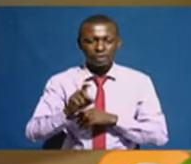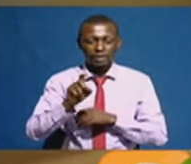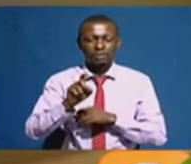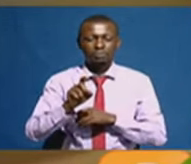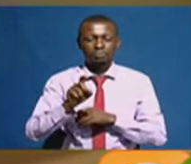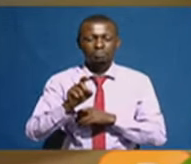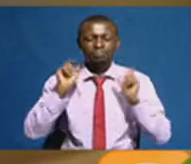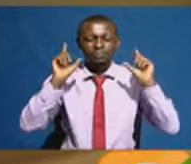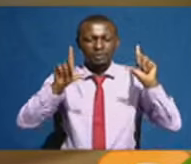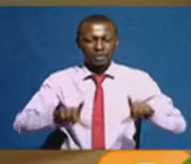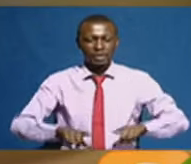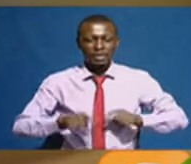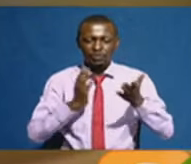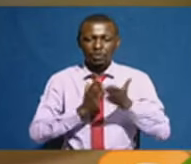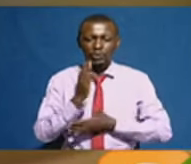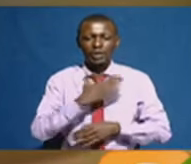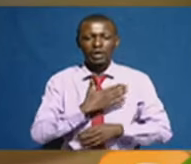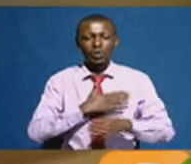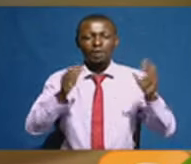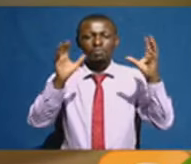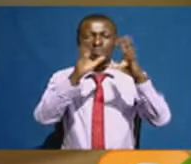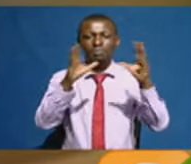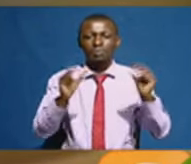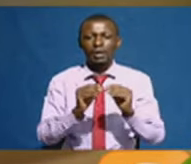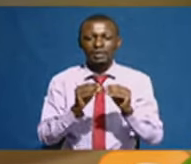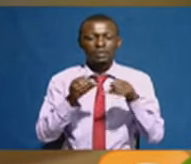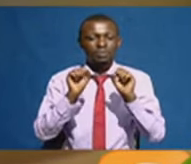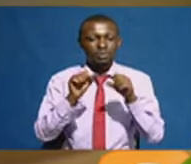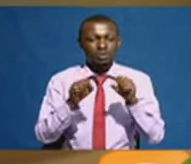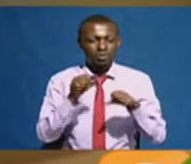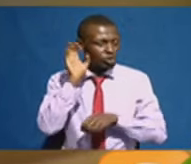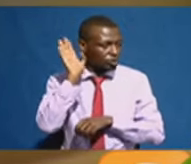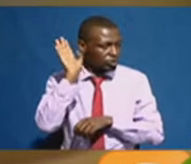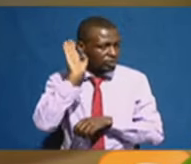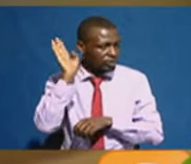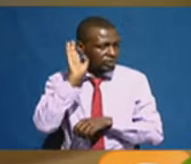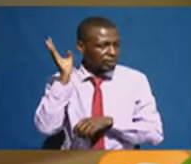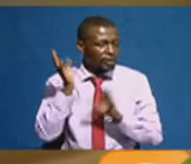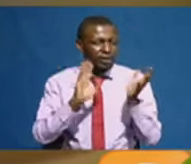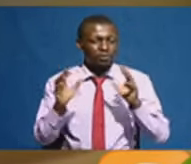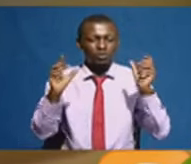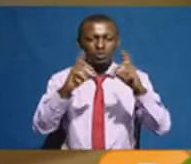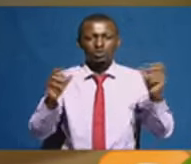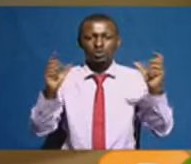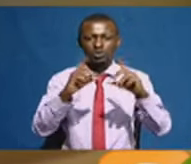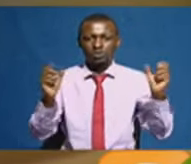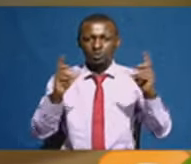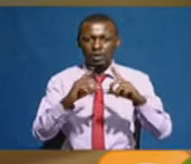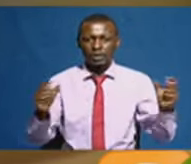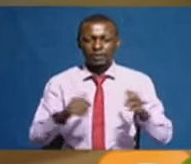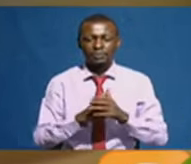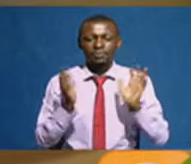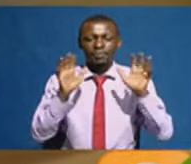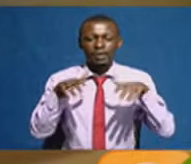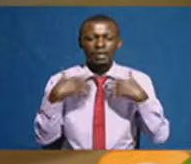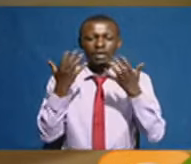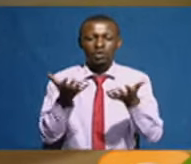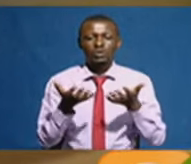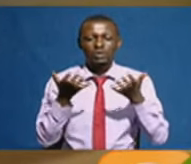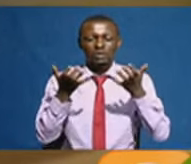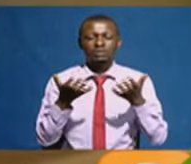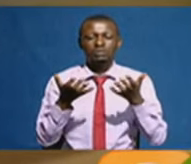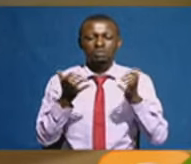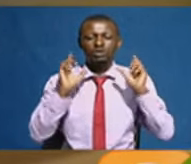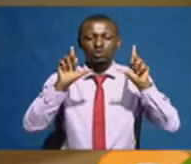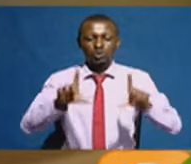means. And if it's possible, maybe we can listen to bite number four as we continue about how we need to live within our means and the government